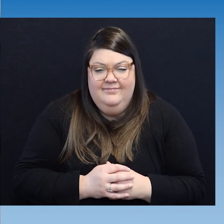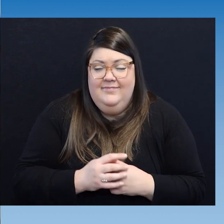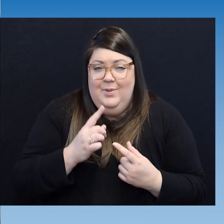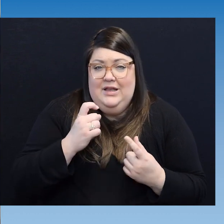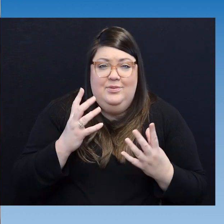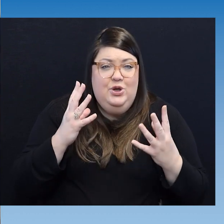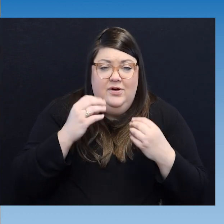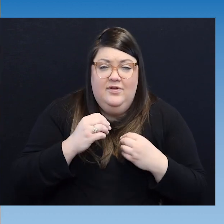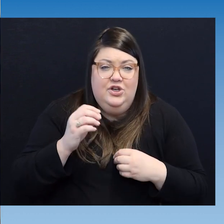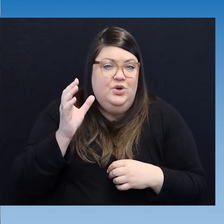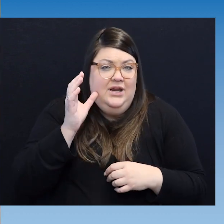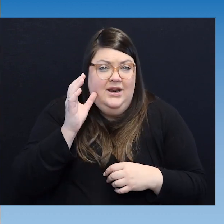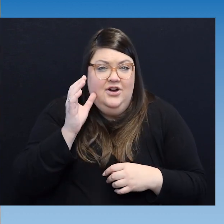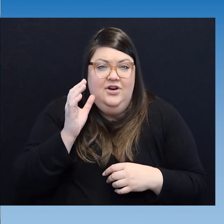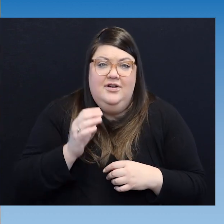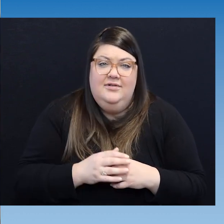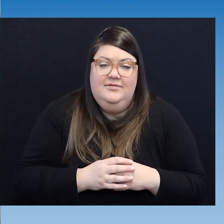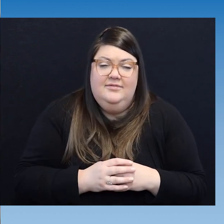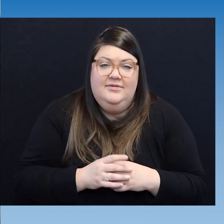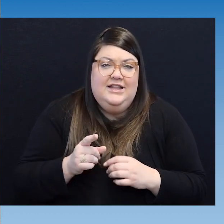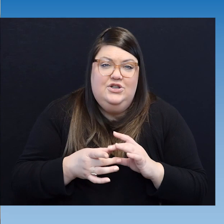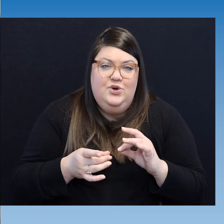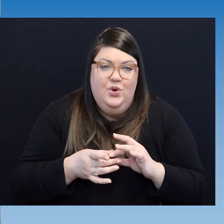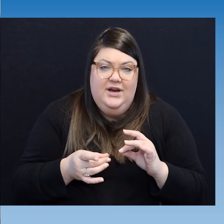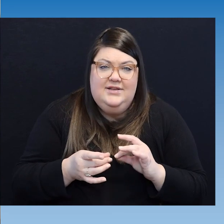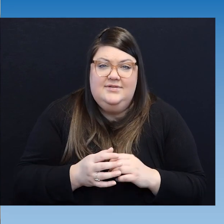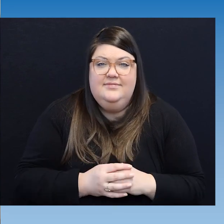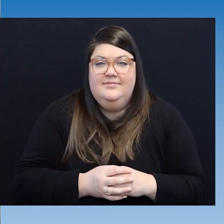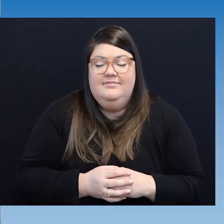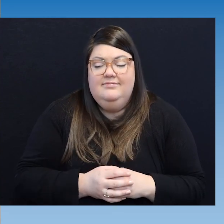Because it was so beautiful to hear these stories.